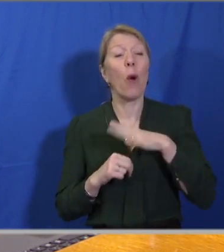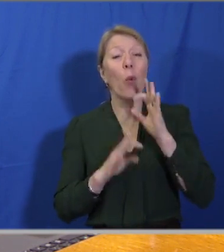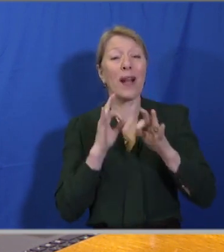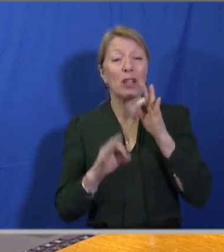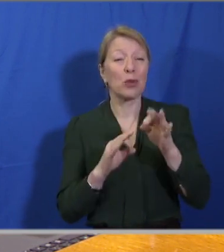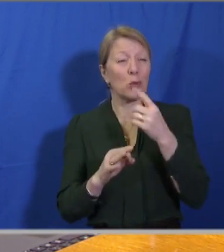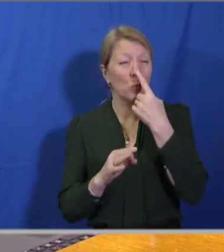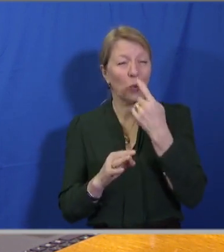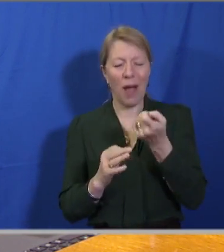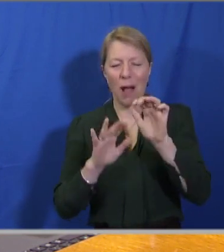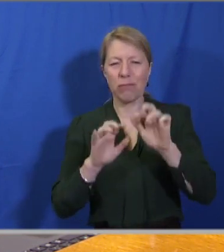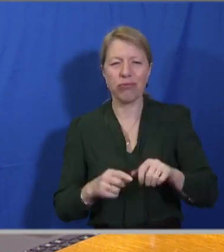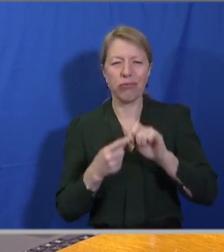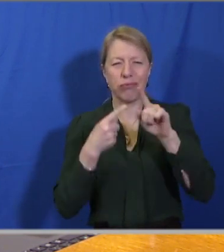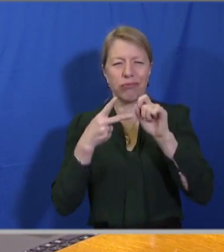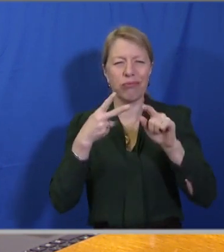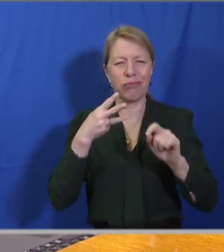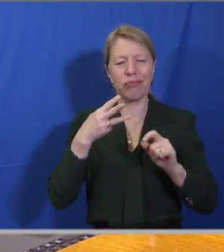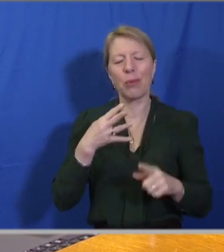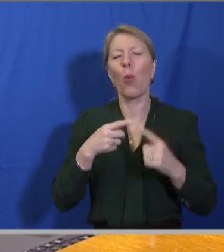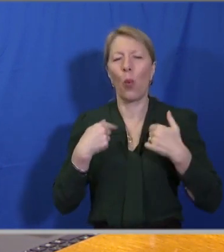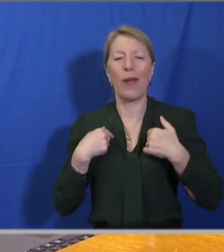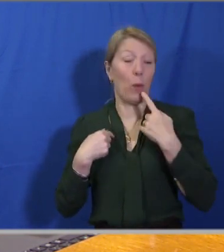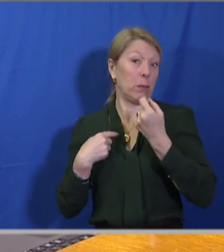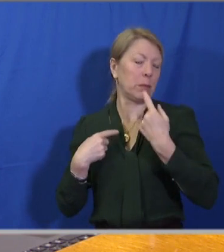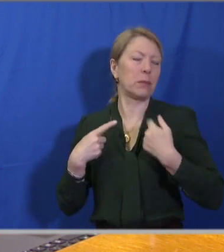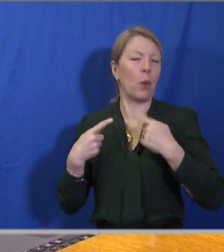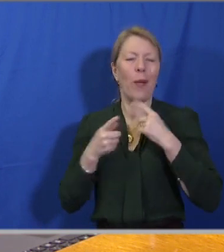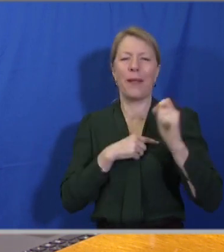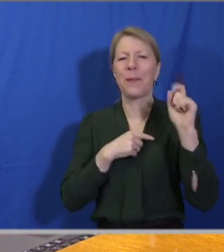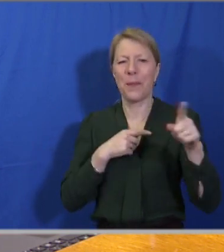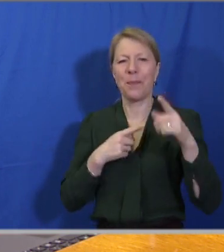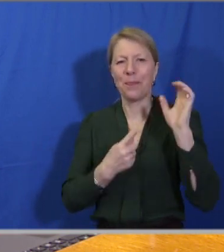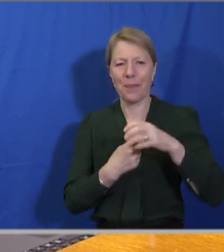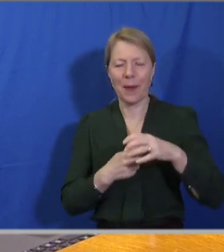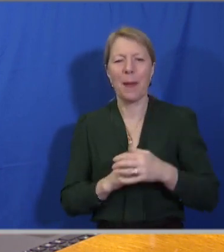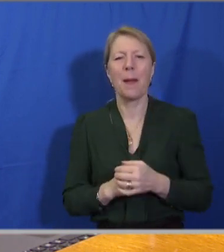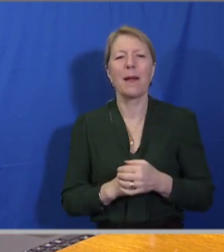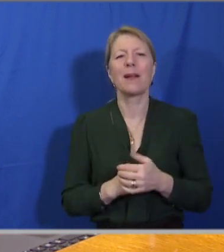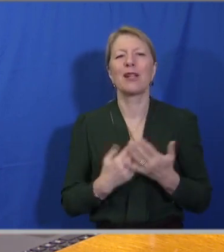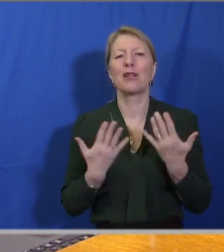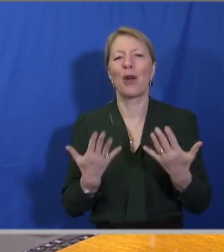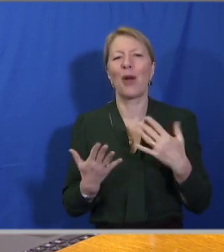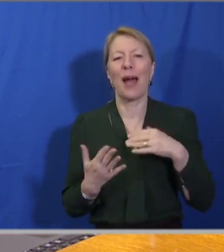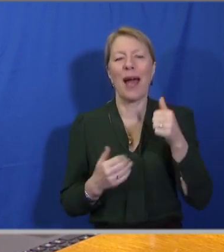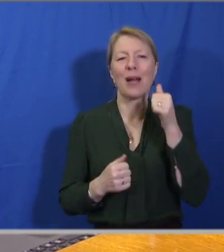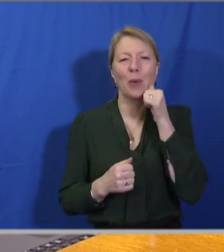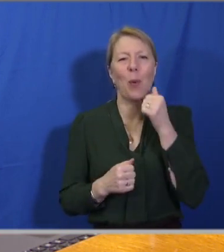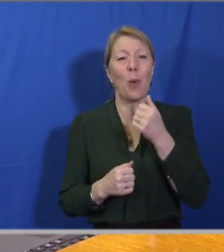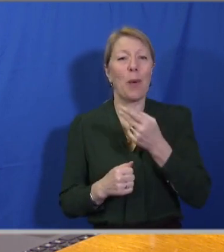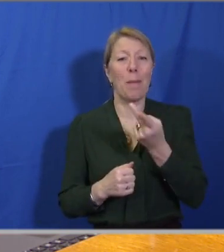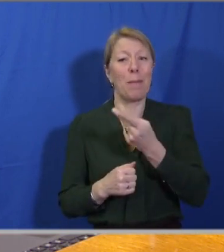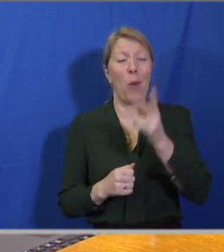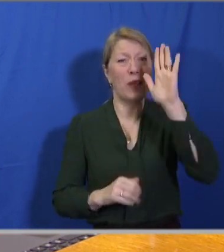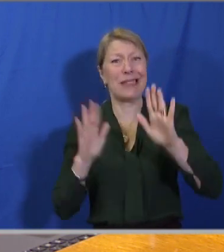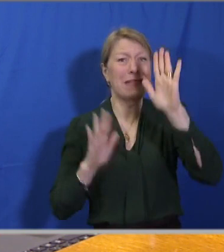the department and seek a response to those. So what I want to do then is, and I know I have an indication there from both Amanda and David, but what I want to